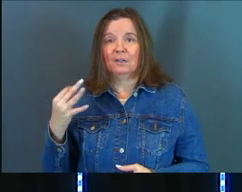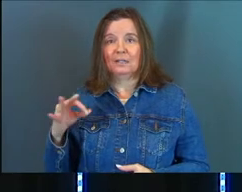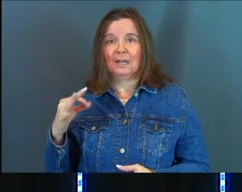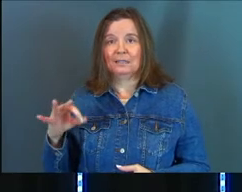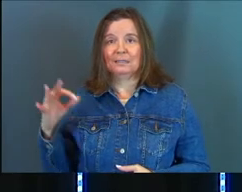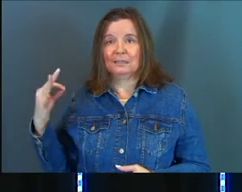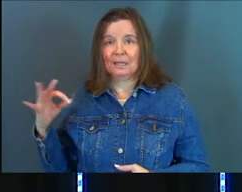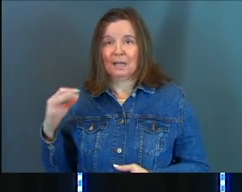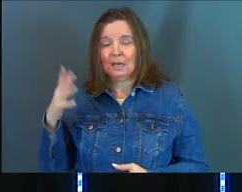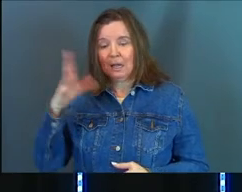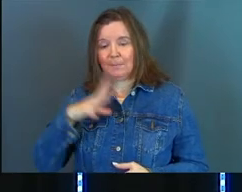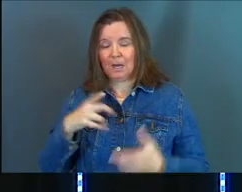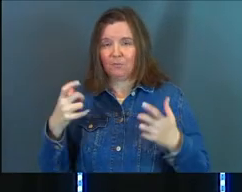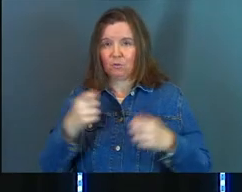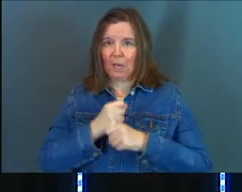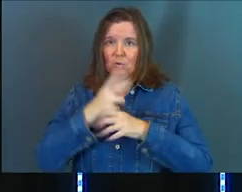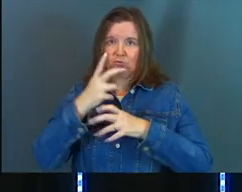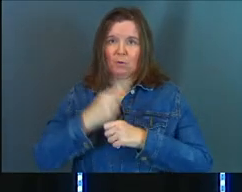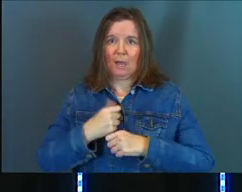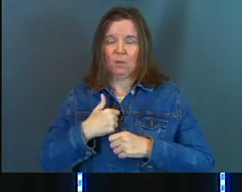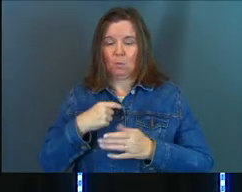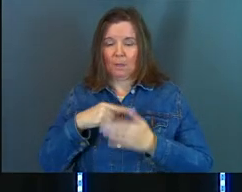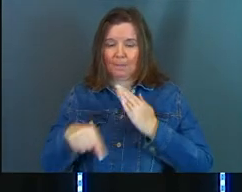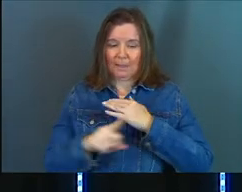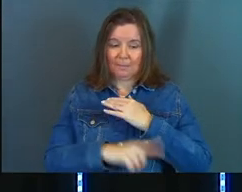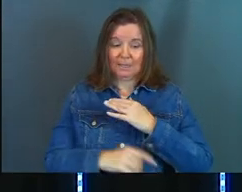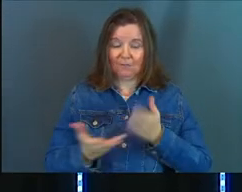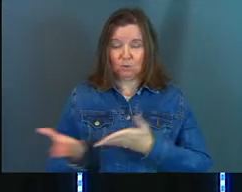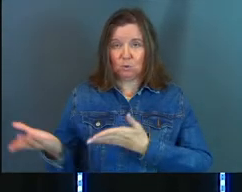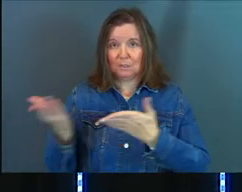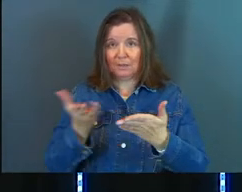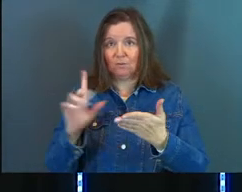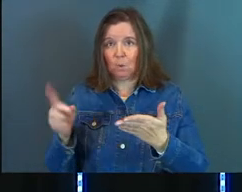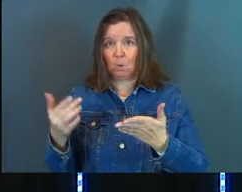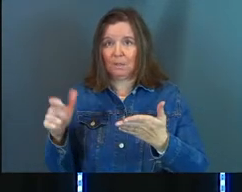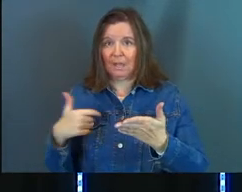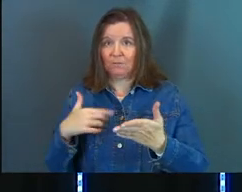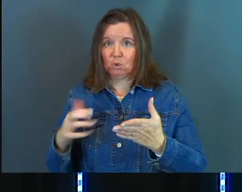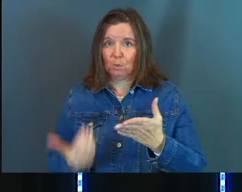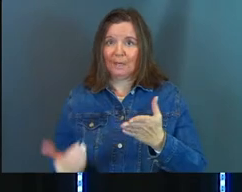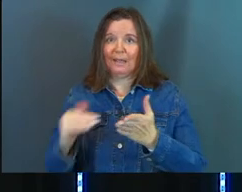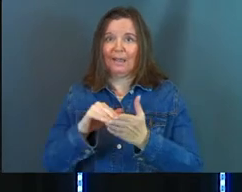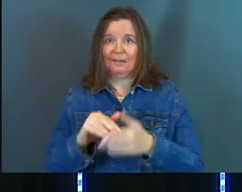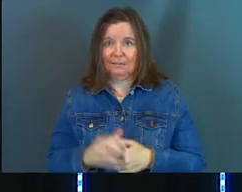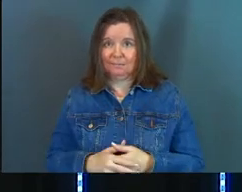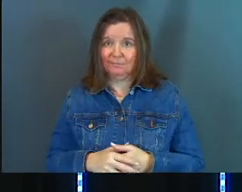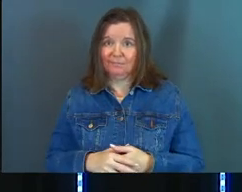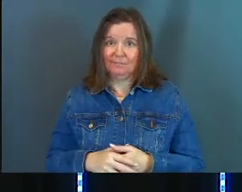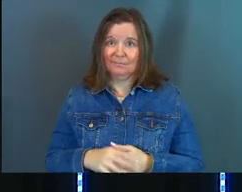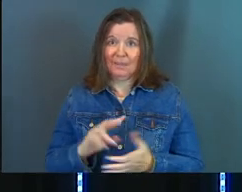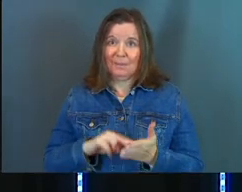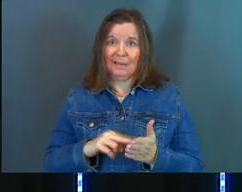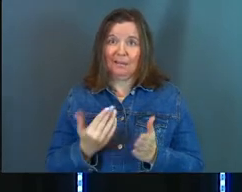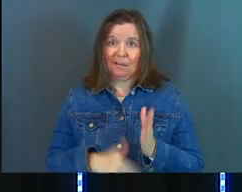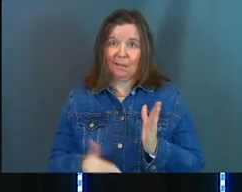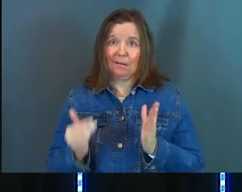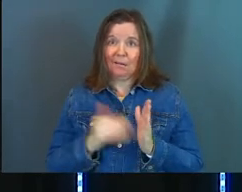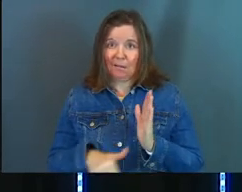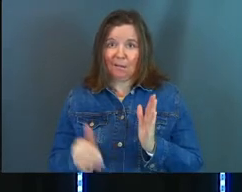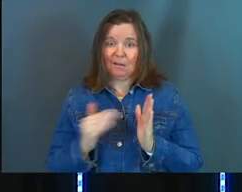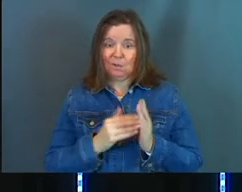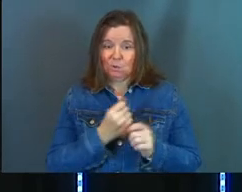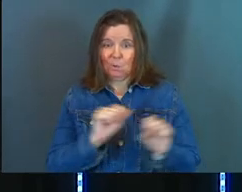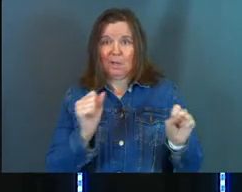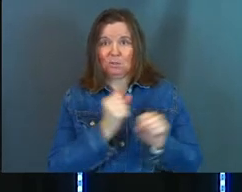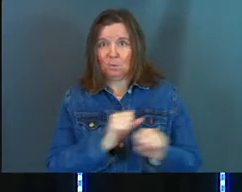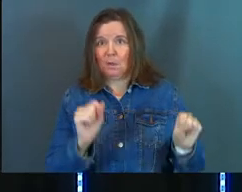Proverbs 19:19, a man of great wrath will pay the penalty. For if you deliver him, you will only have to do it again. It's fruitless to keep